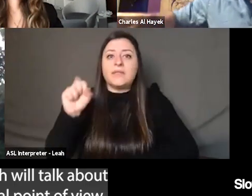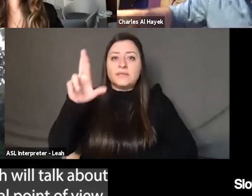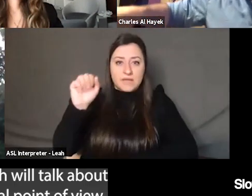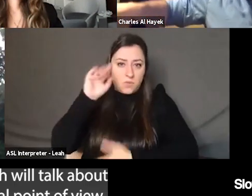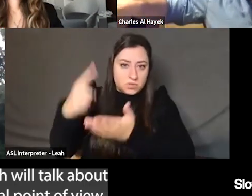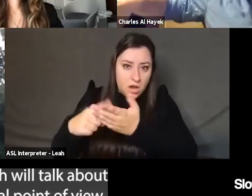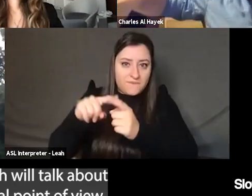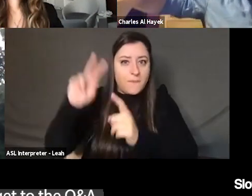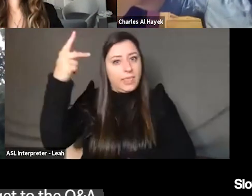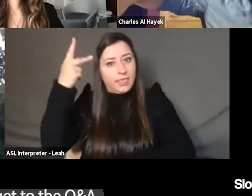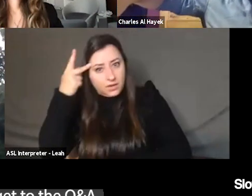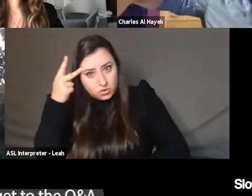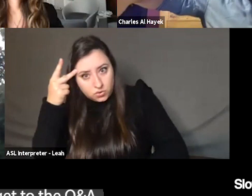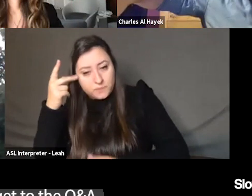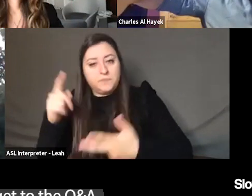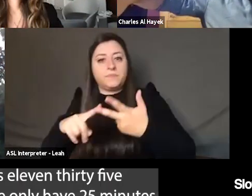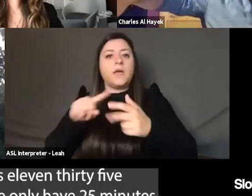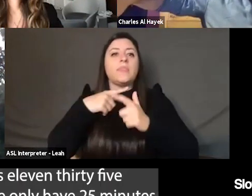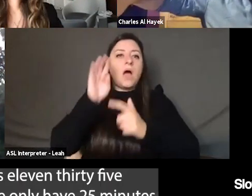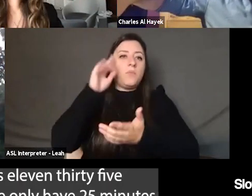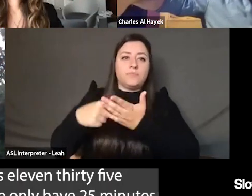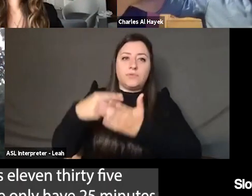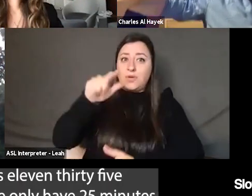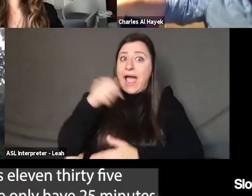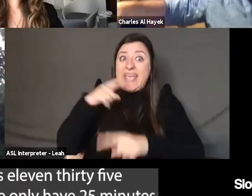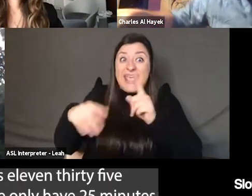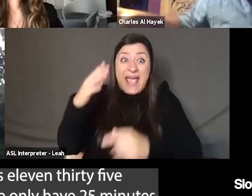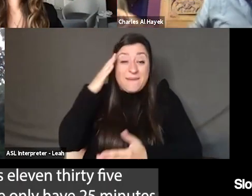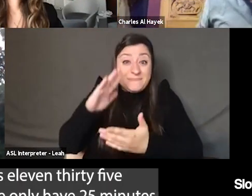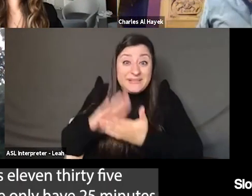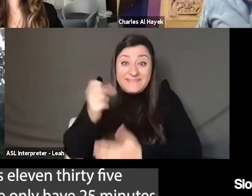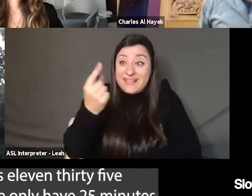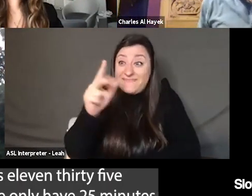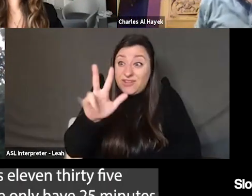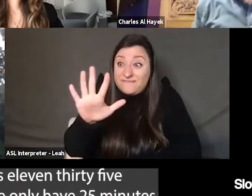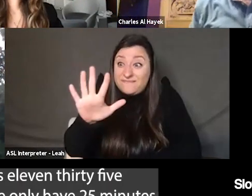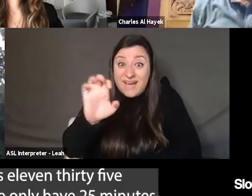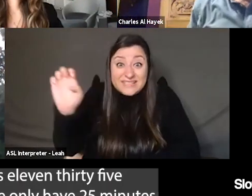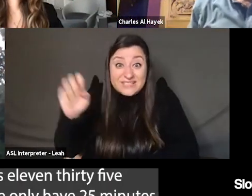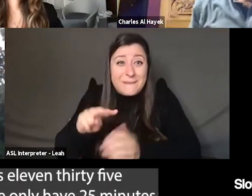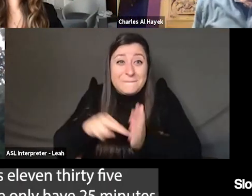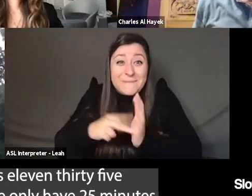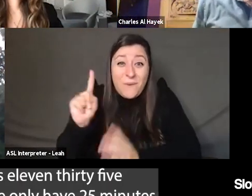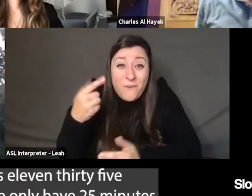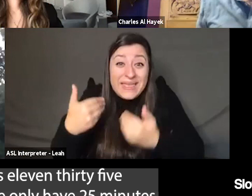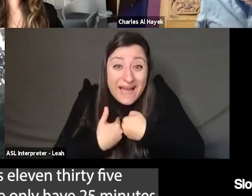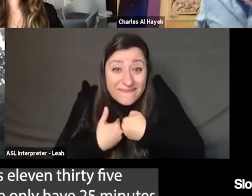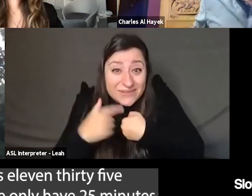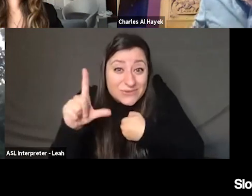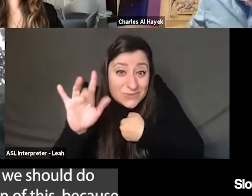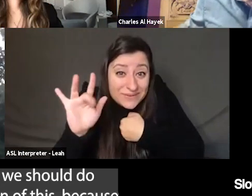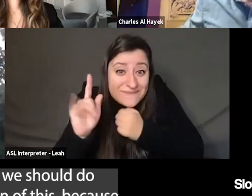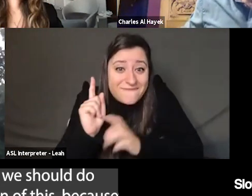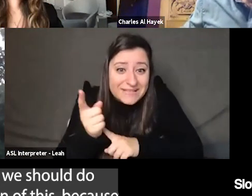from a political point of view, and then I'll get to the Q&A. I can't believe it's 11:35 EST, which means we only have 25